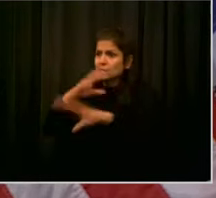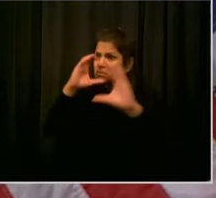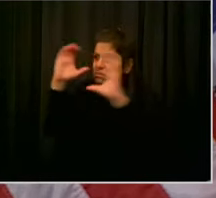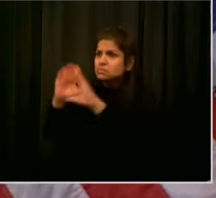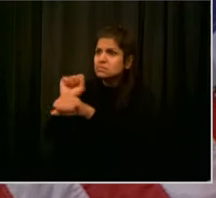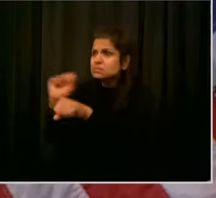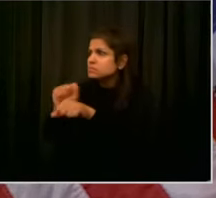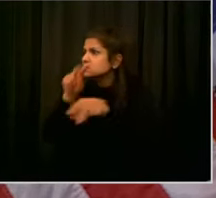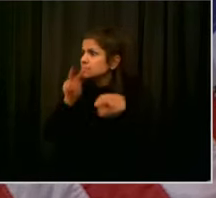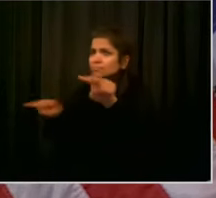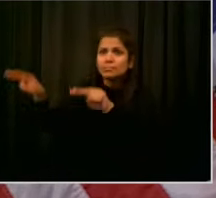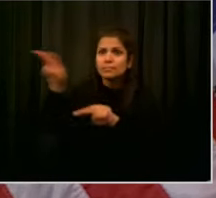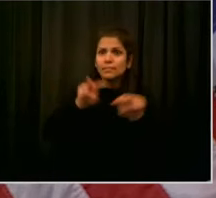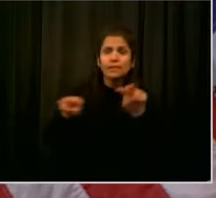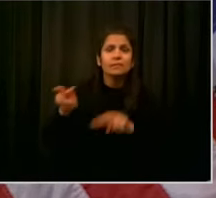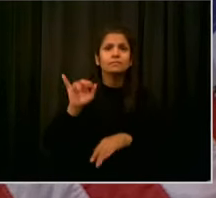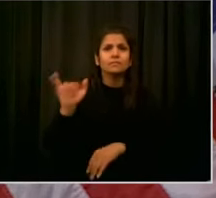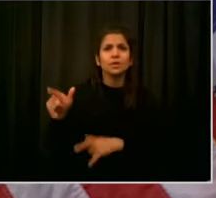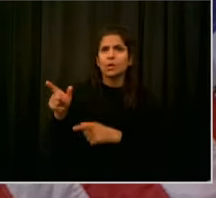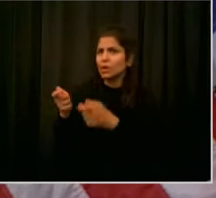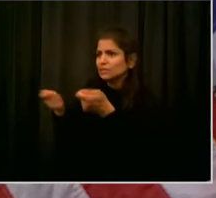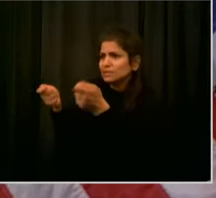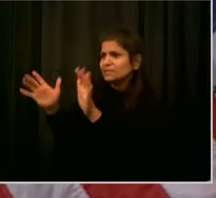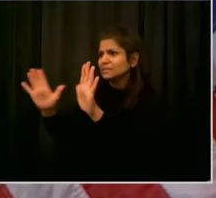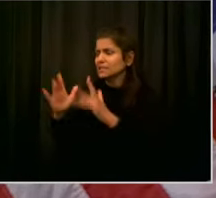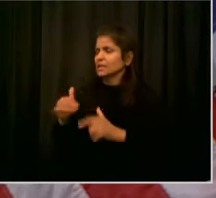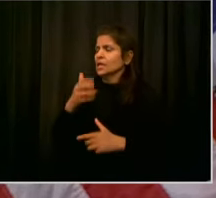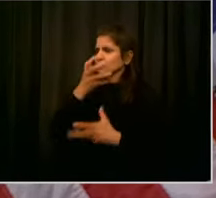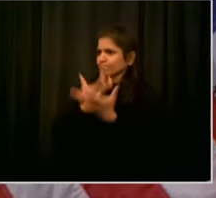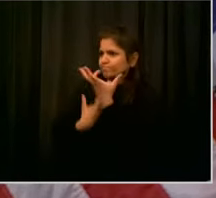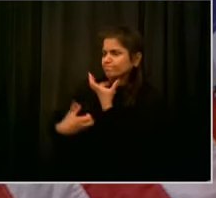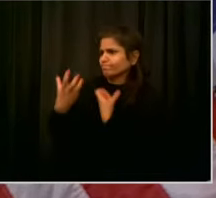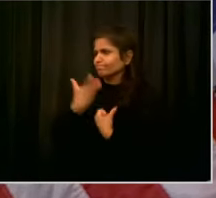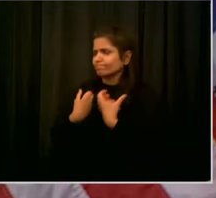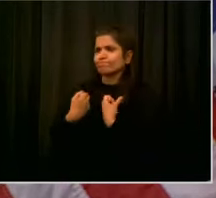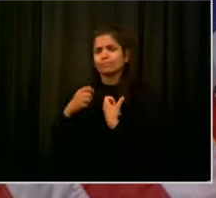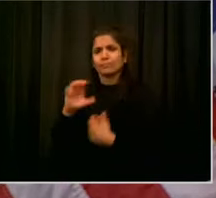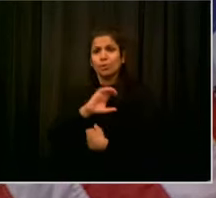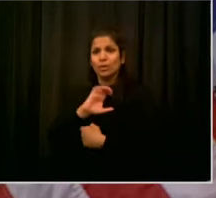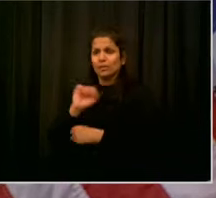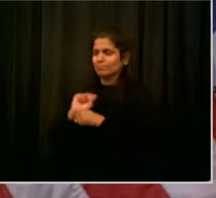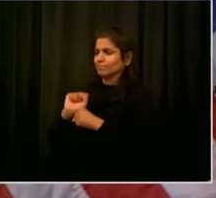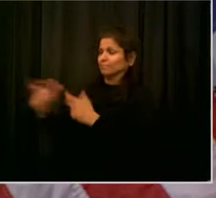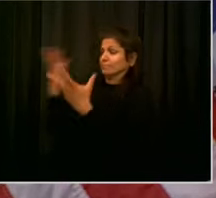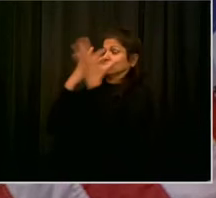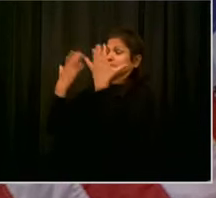not live up to their oath or does not live up to the standards of the profession, that higher